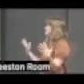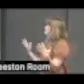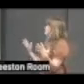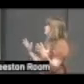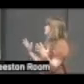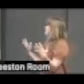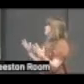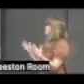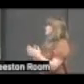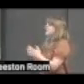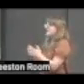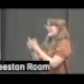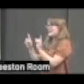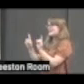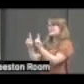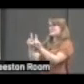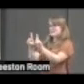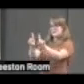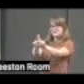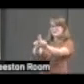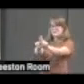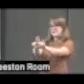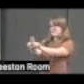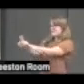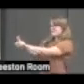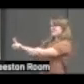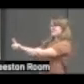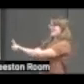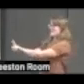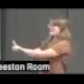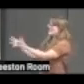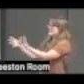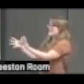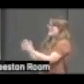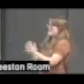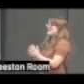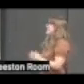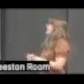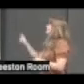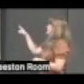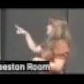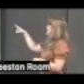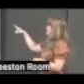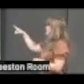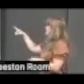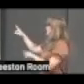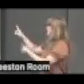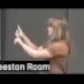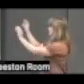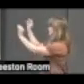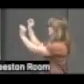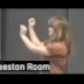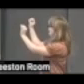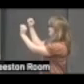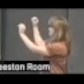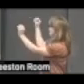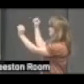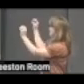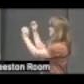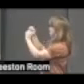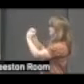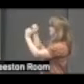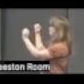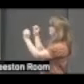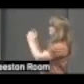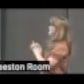in the first place, right? And then we're like, oh, only you and you can mate. And so that's what you're kind of seeing.